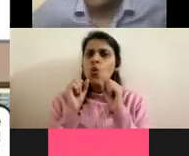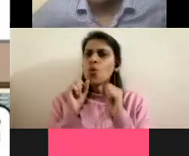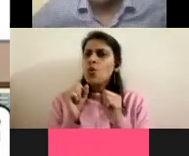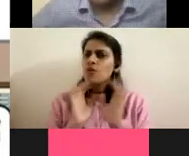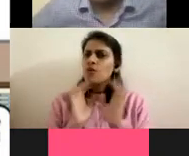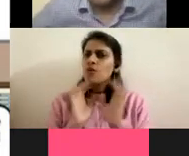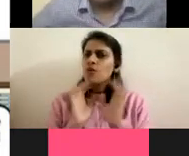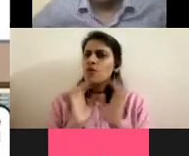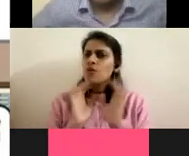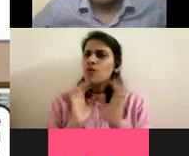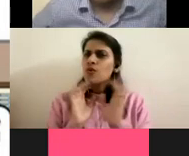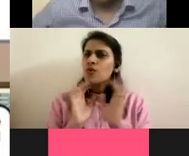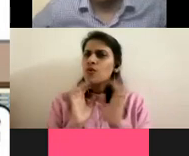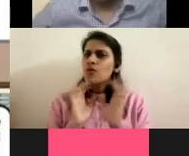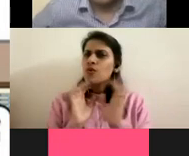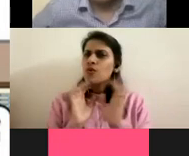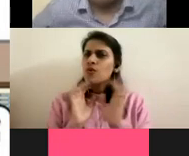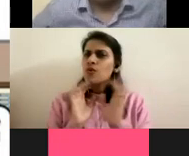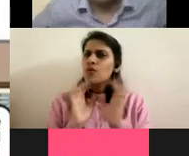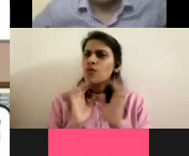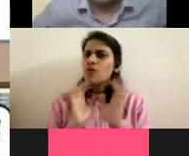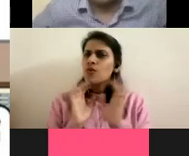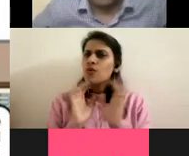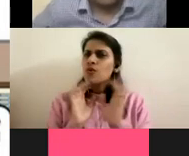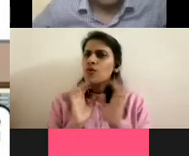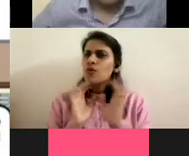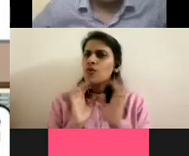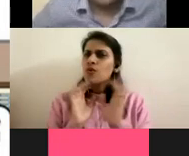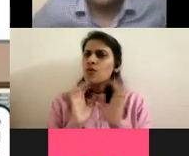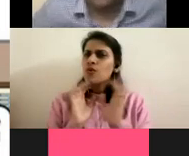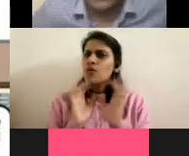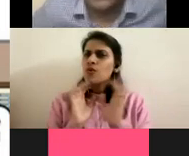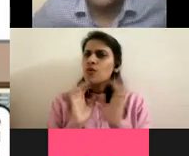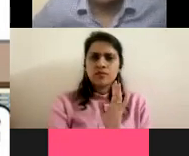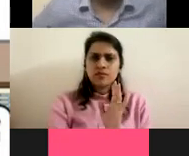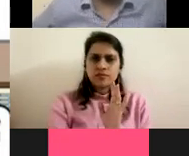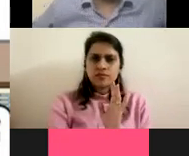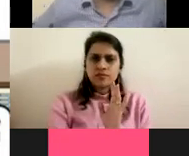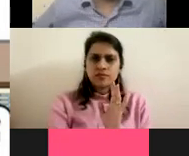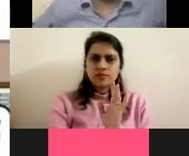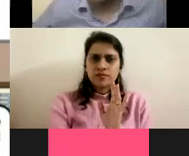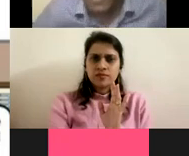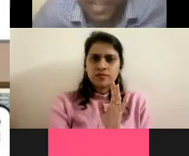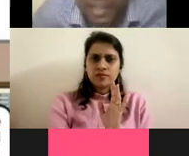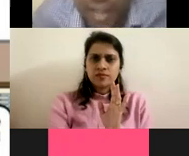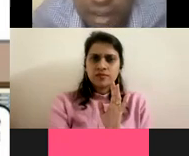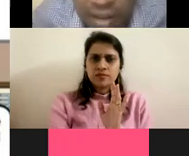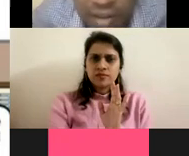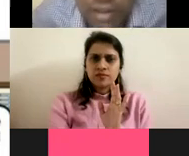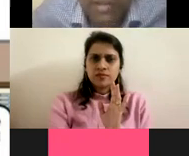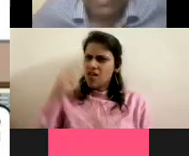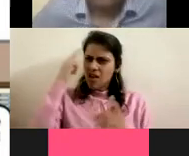also yeah don't assume correct absolutely yeah. so ye assume nahi karna chahiye ki wheelchair user travel nahi kar sakta